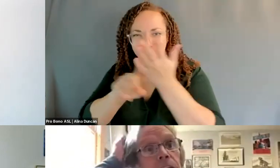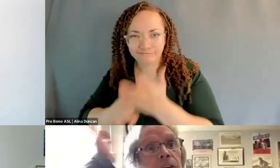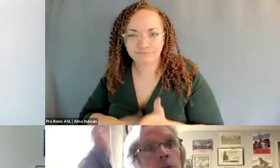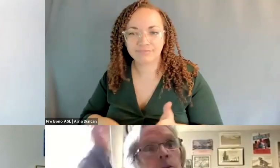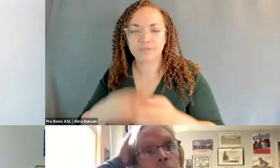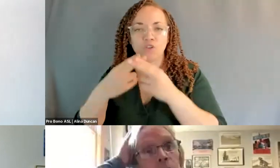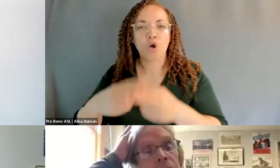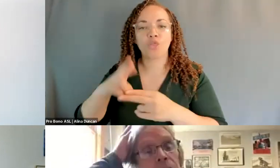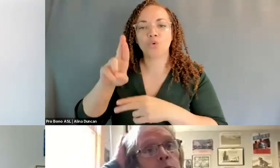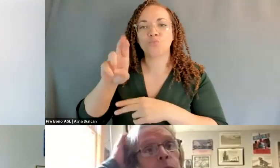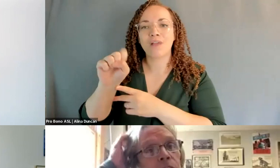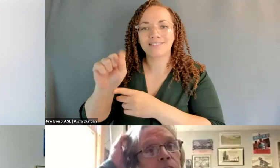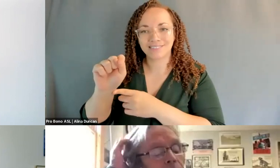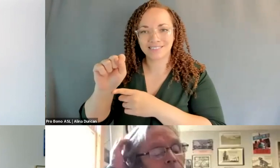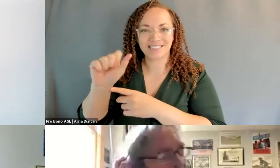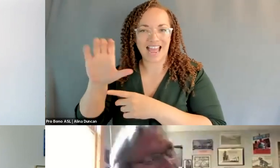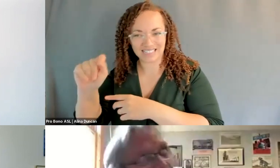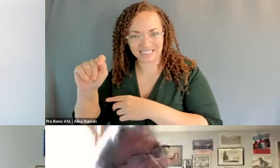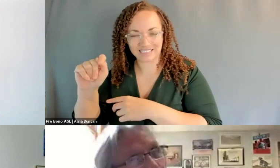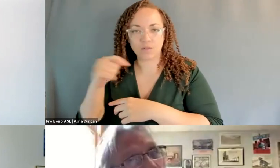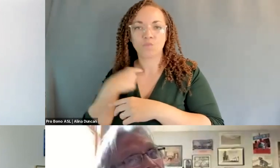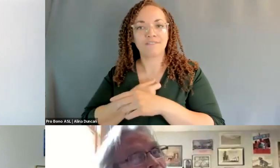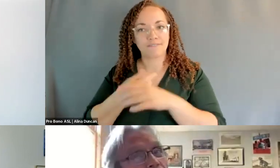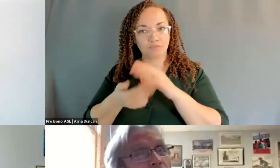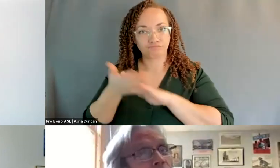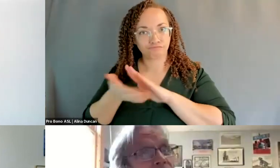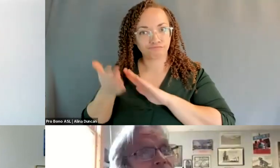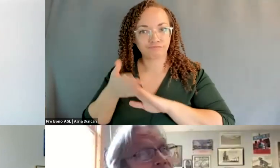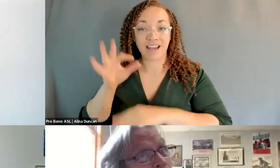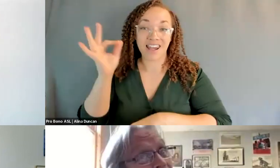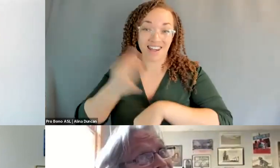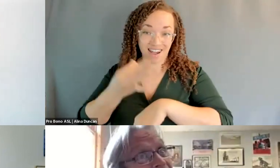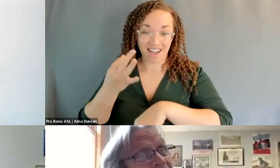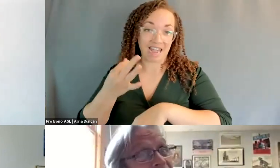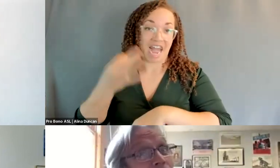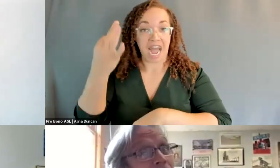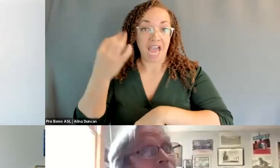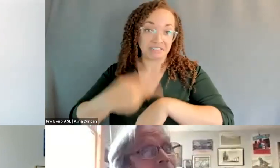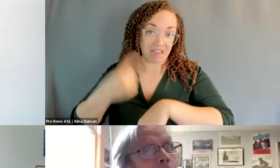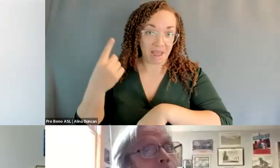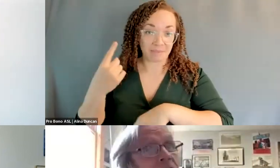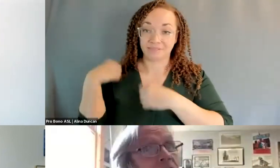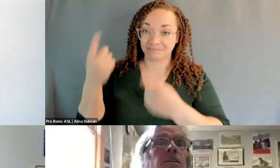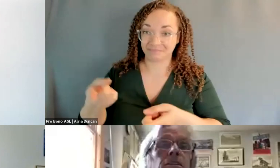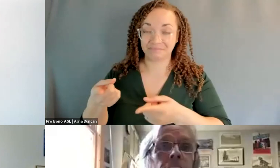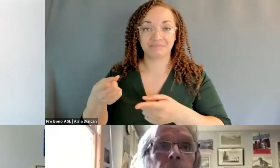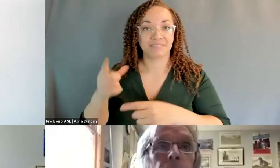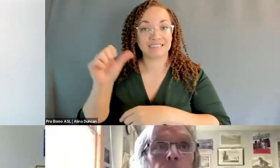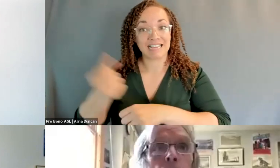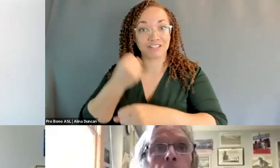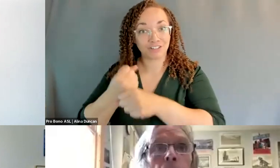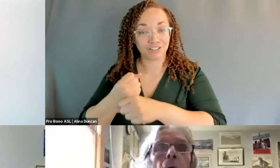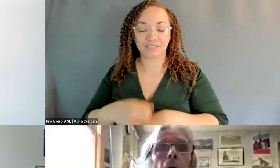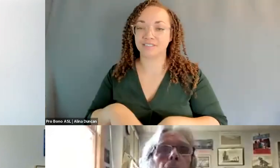running in Oregon. We've run it 9 times over 10 years and gotten our asses kicked 9 times in 10